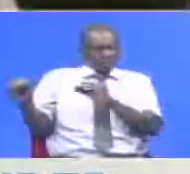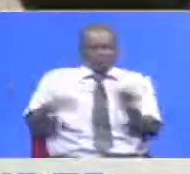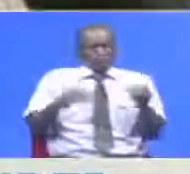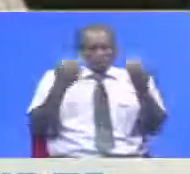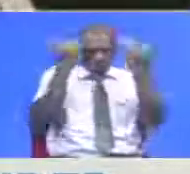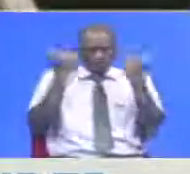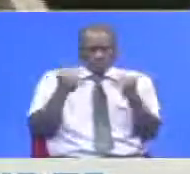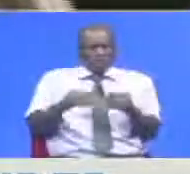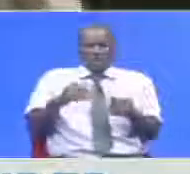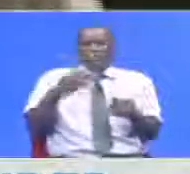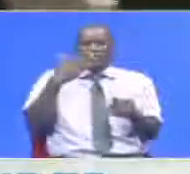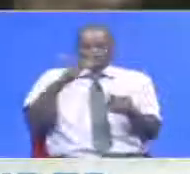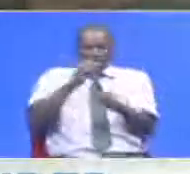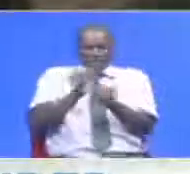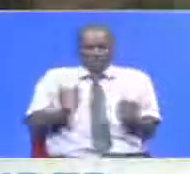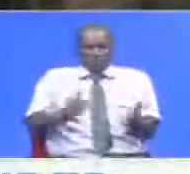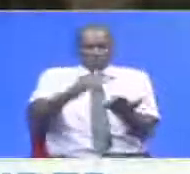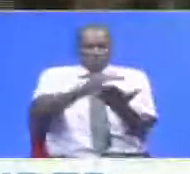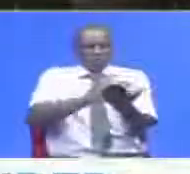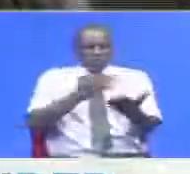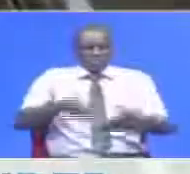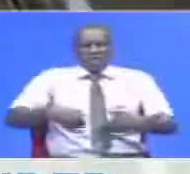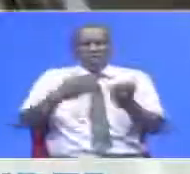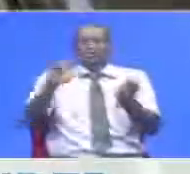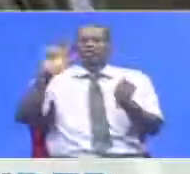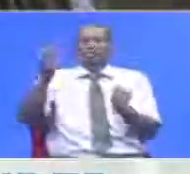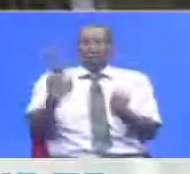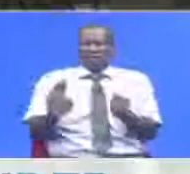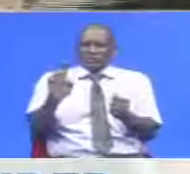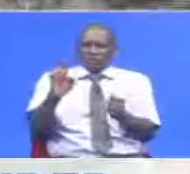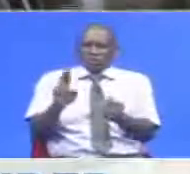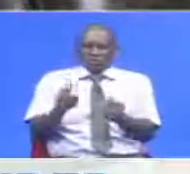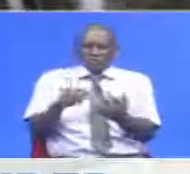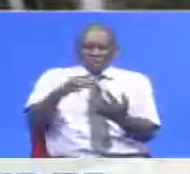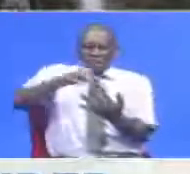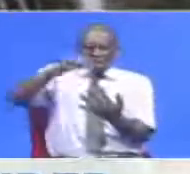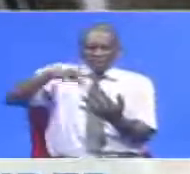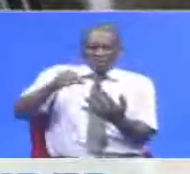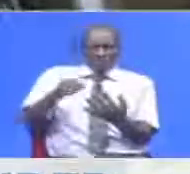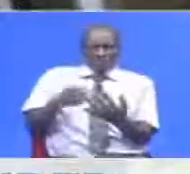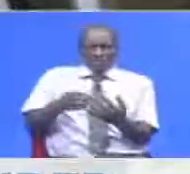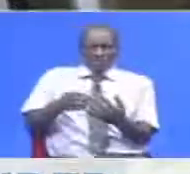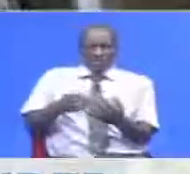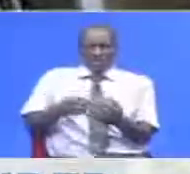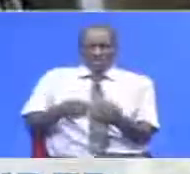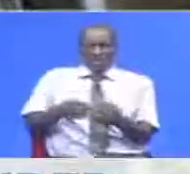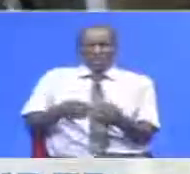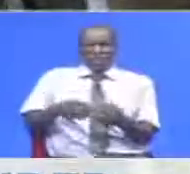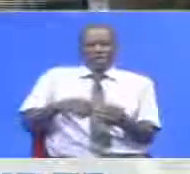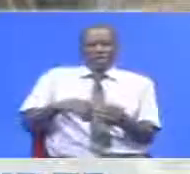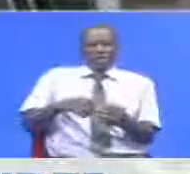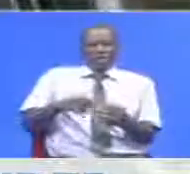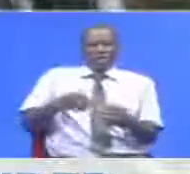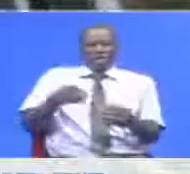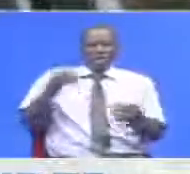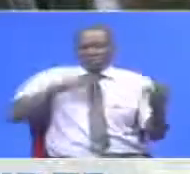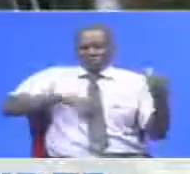Sugar Task Force report handed over to the President Uhuru Kenyatta identified influx of illegally imported